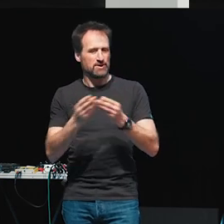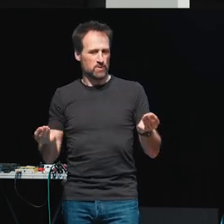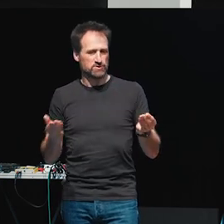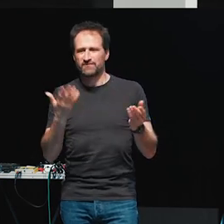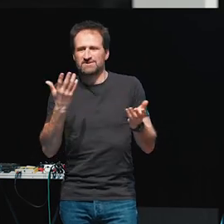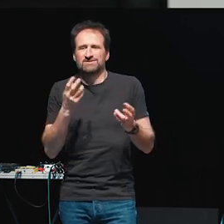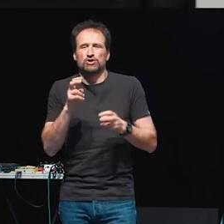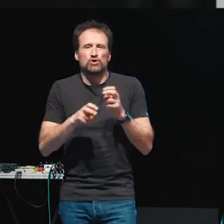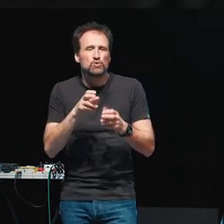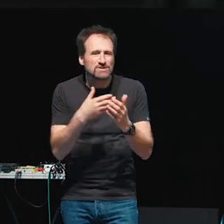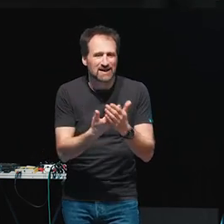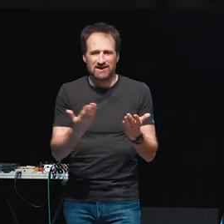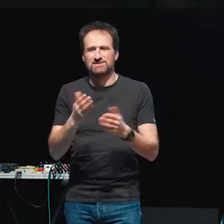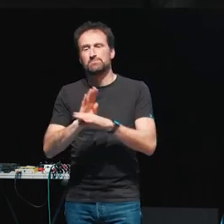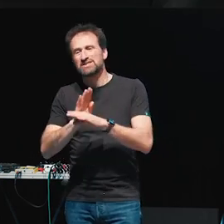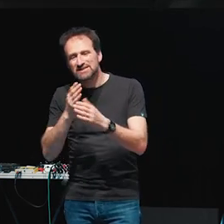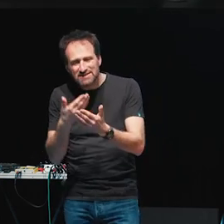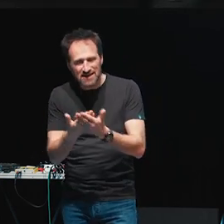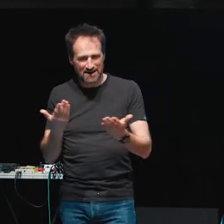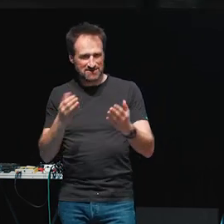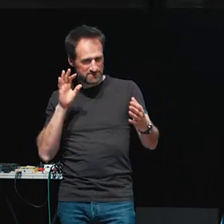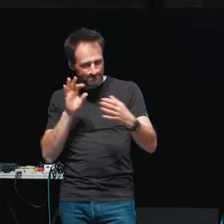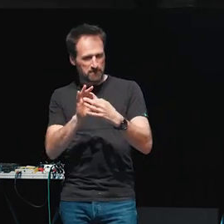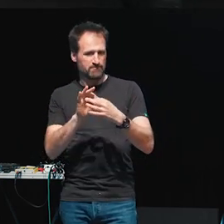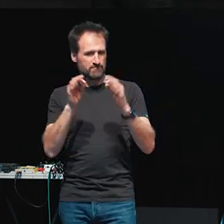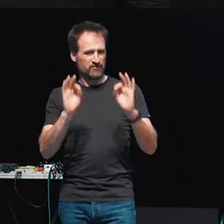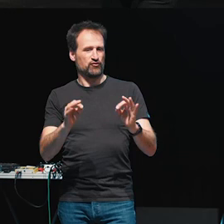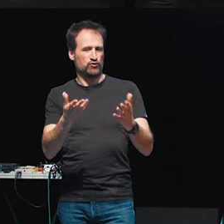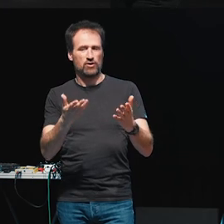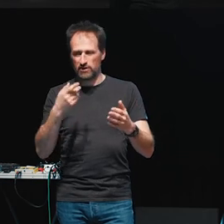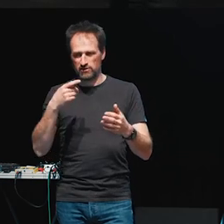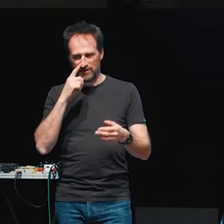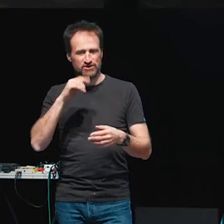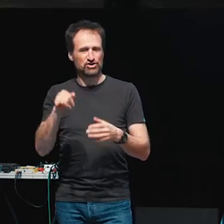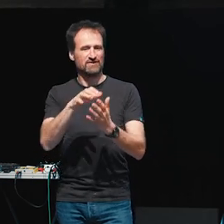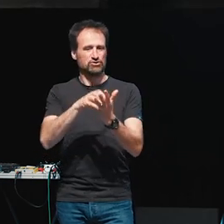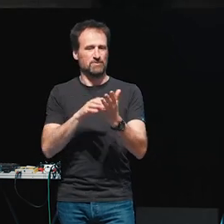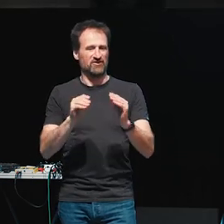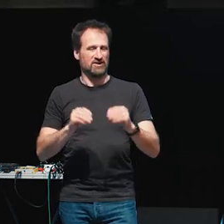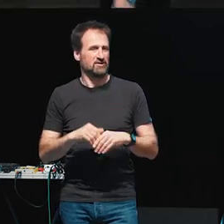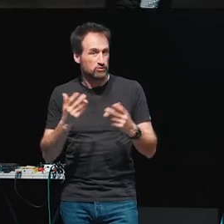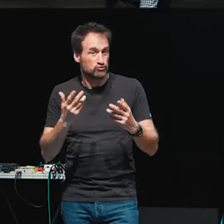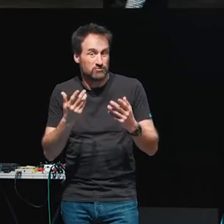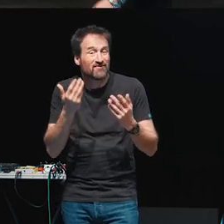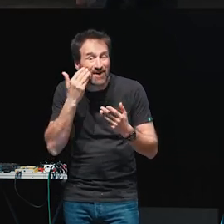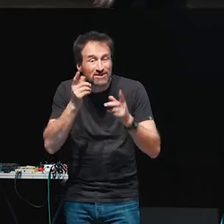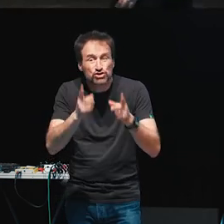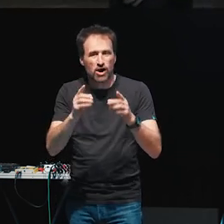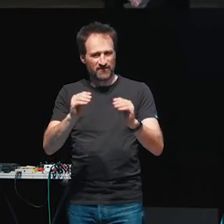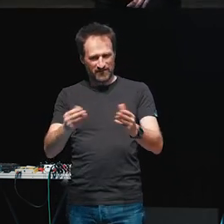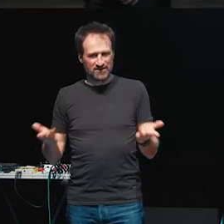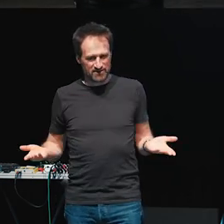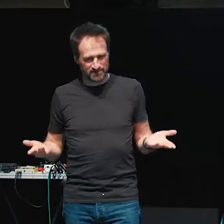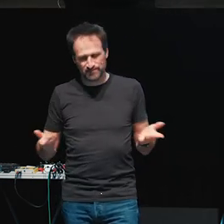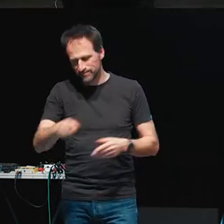use cases or business cases is this applicable for? Like, when you should be using it? Turns out, when you're talking about